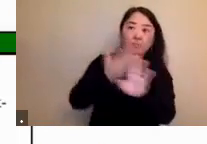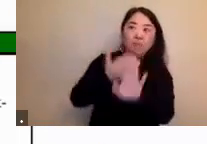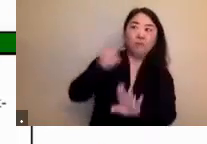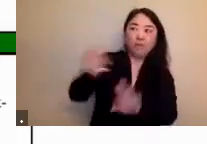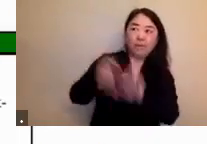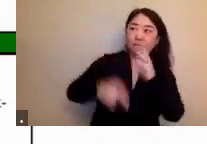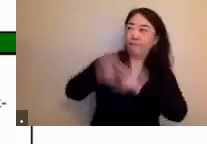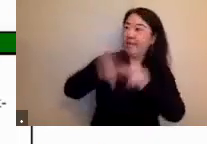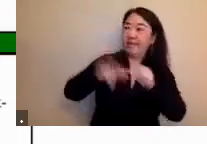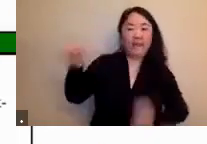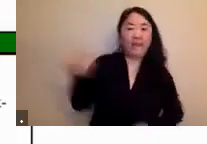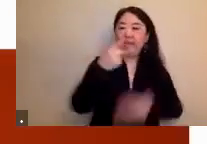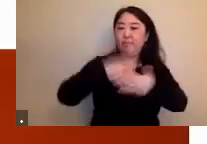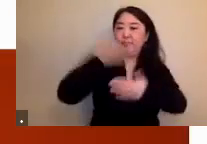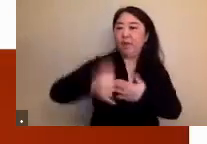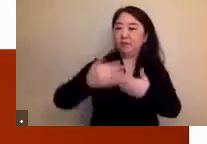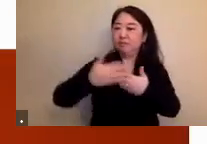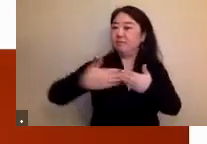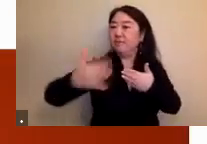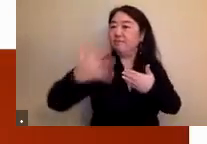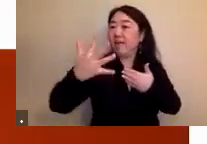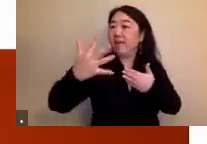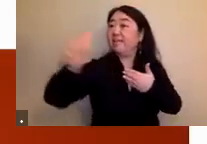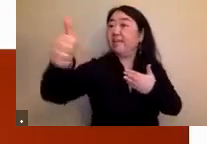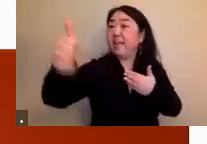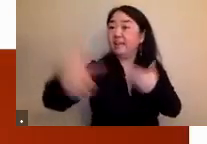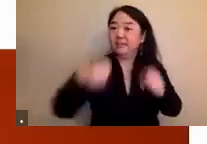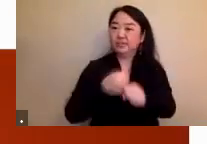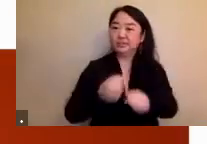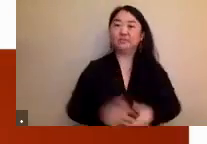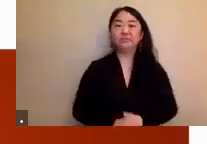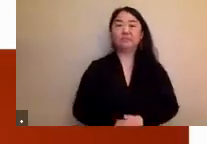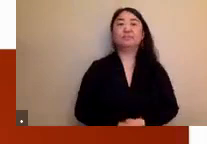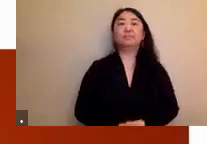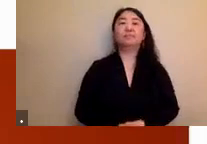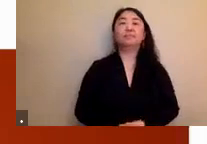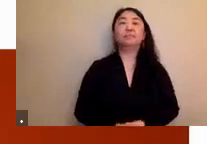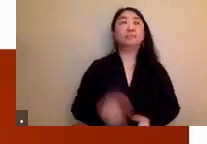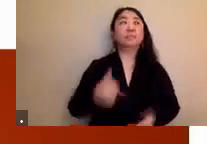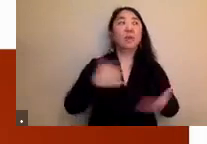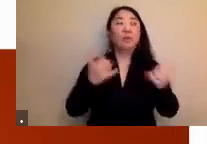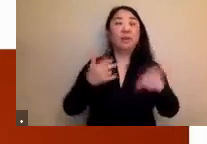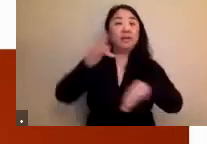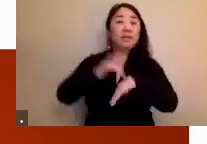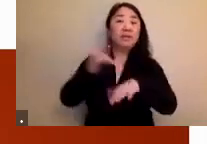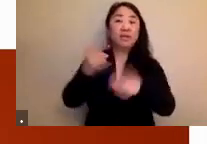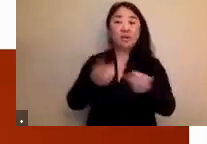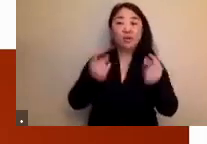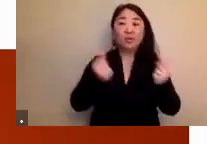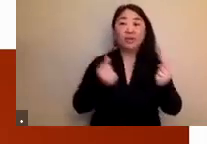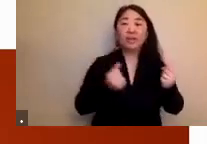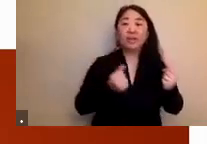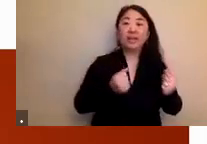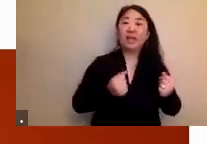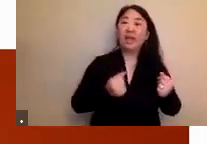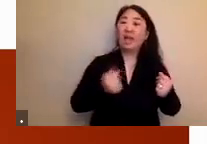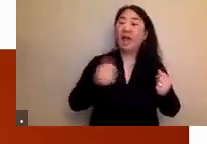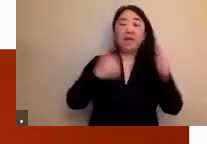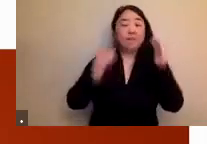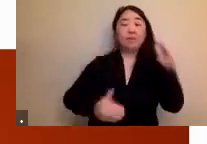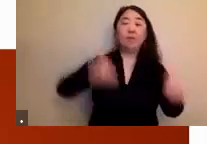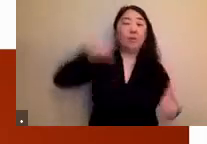next 5 or 10 years. So I want to talk to you just quickly. We only have a few more minutes. I'm going way